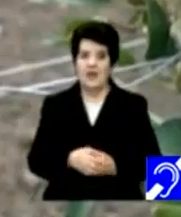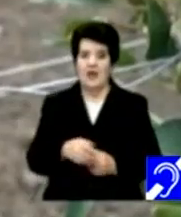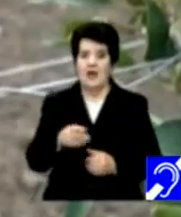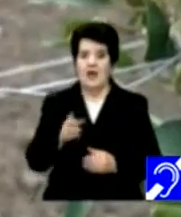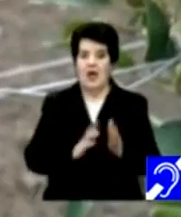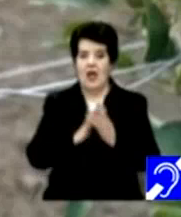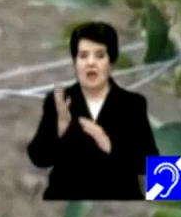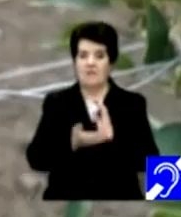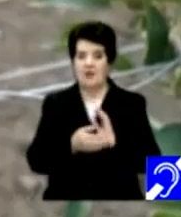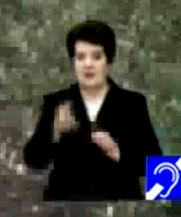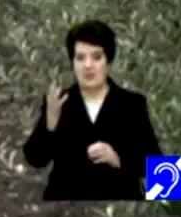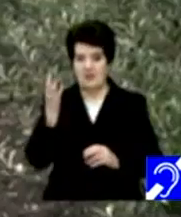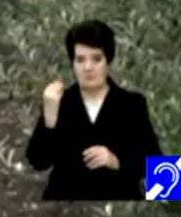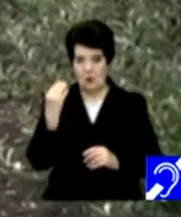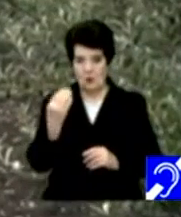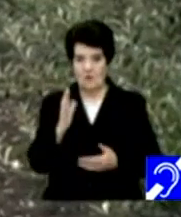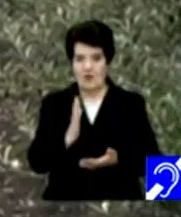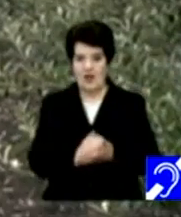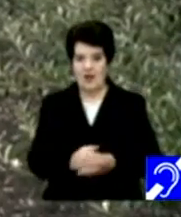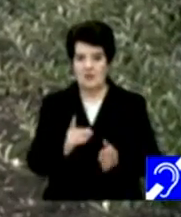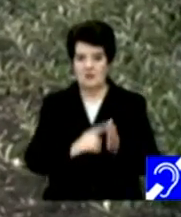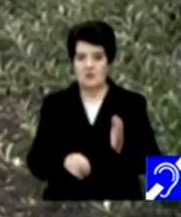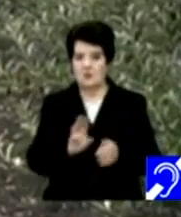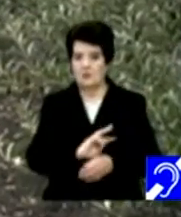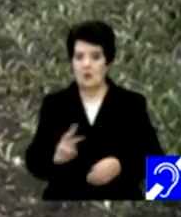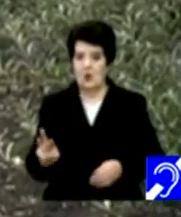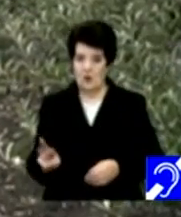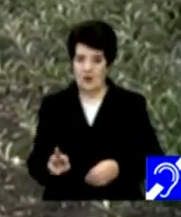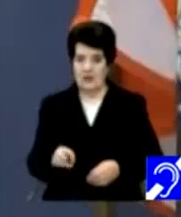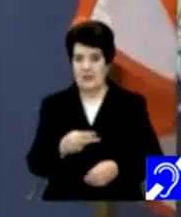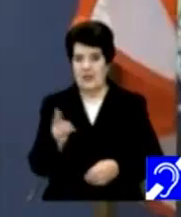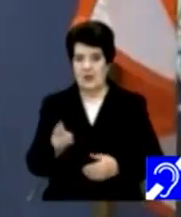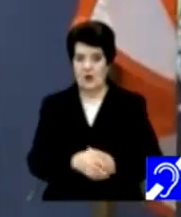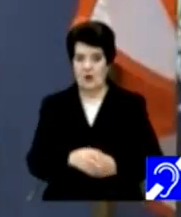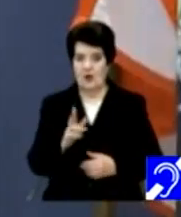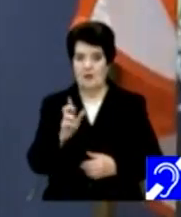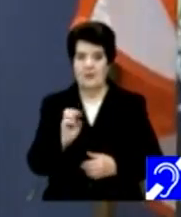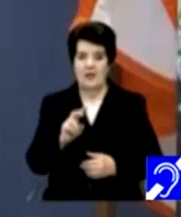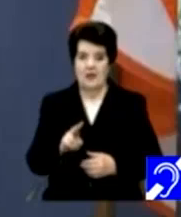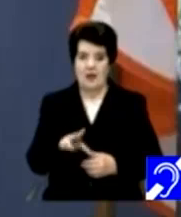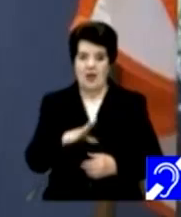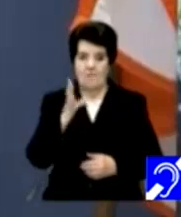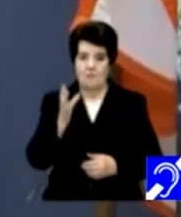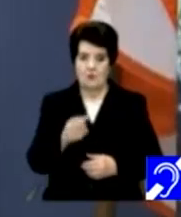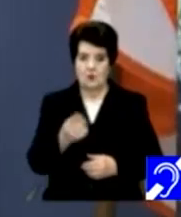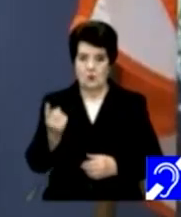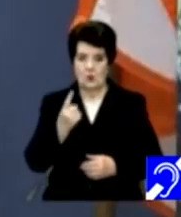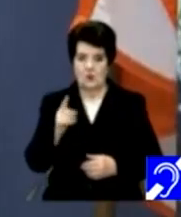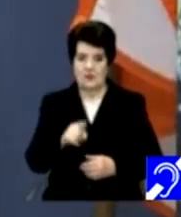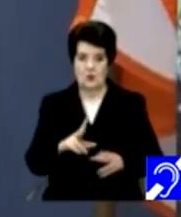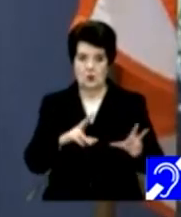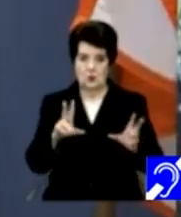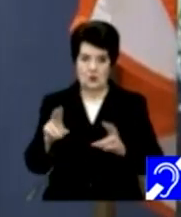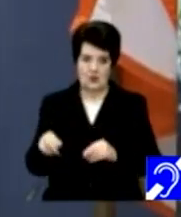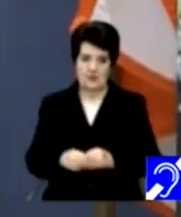have 60 million funds to be in. An operation that is, I think is a big success and is a great example